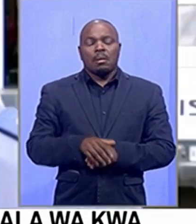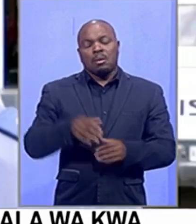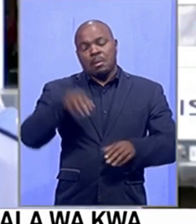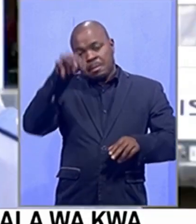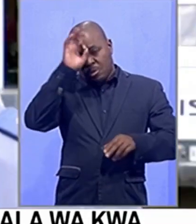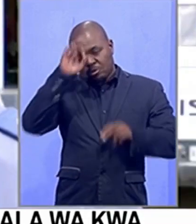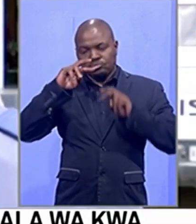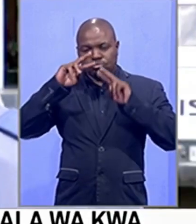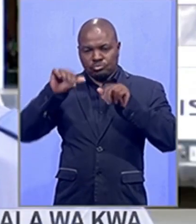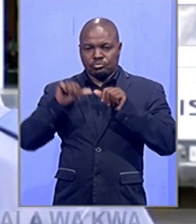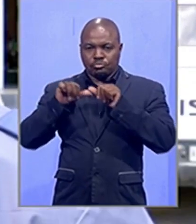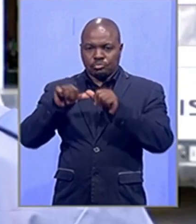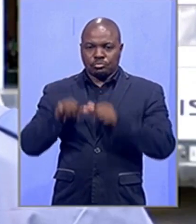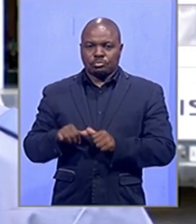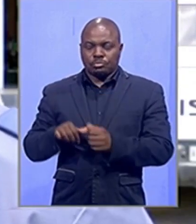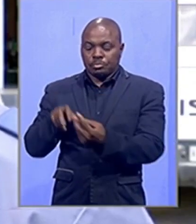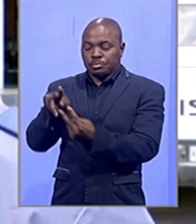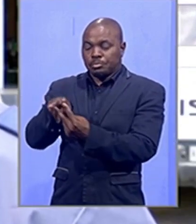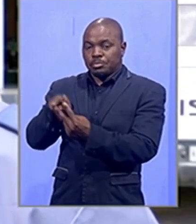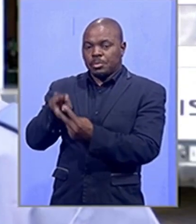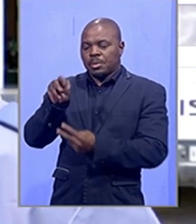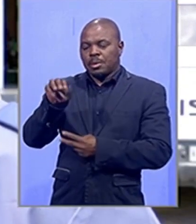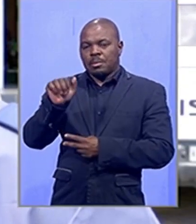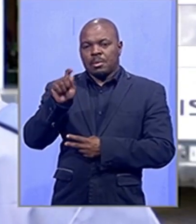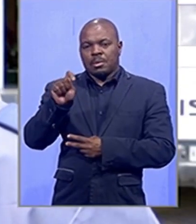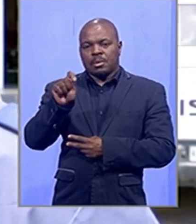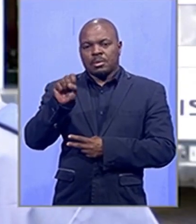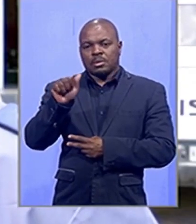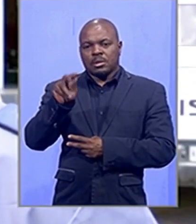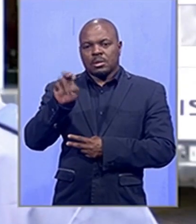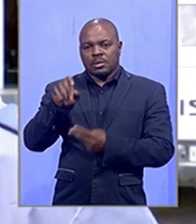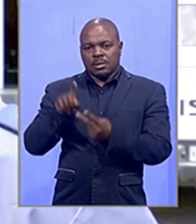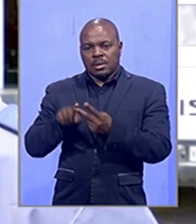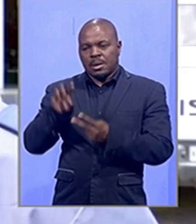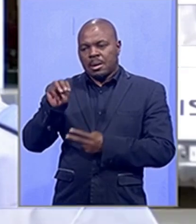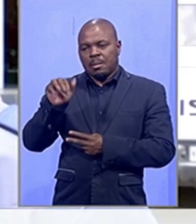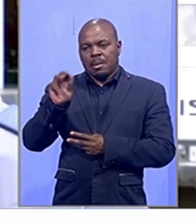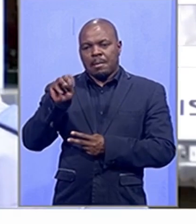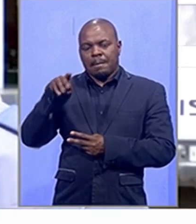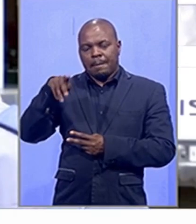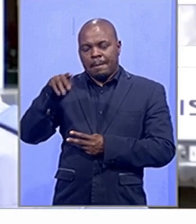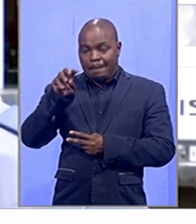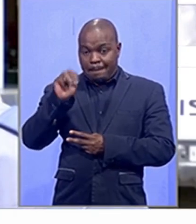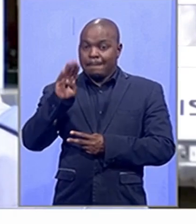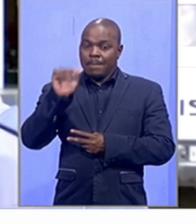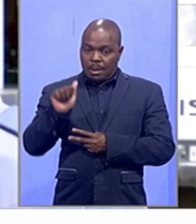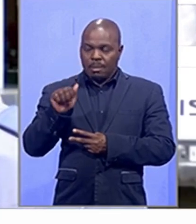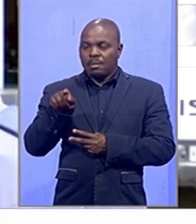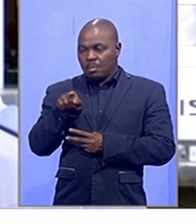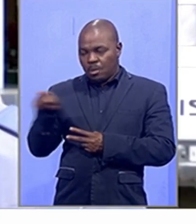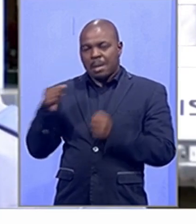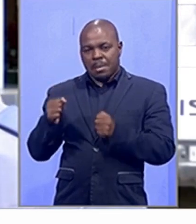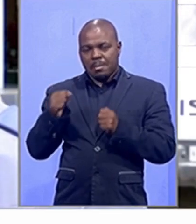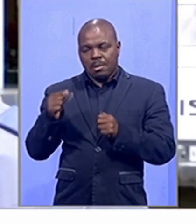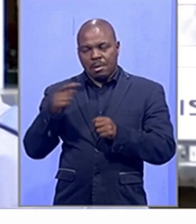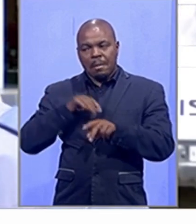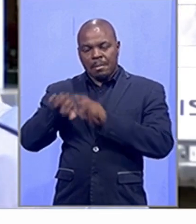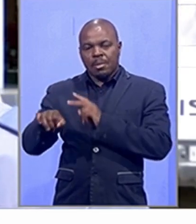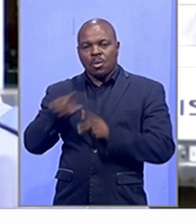tšwela pele. Matsane and Mamba, they are still our suspects in connection with that case